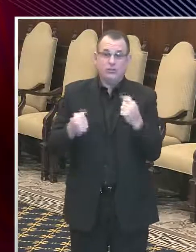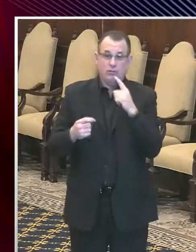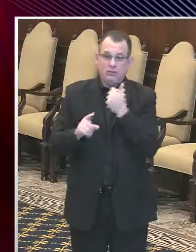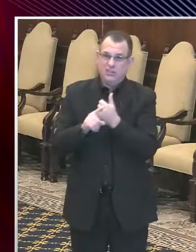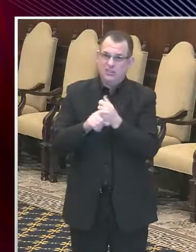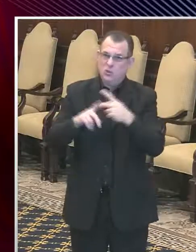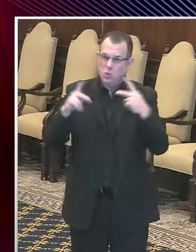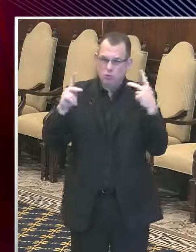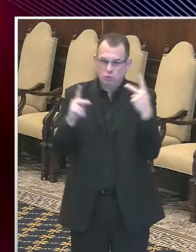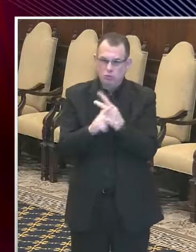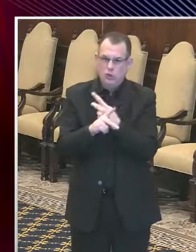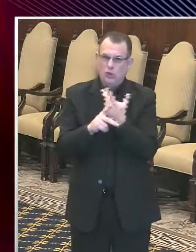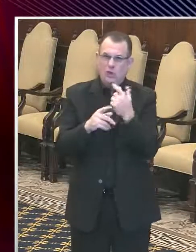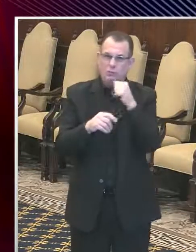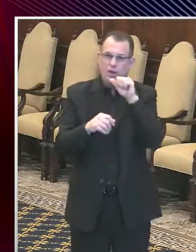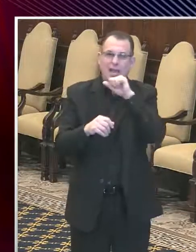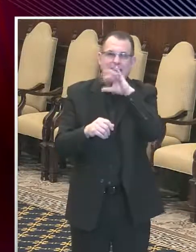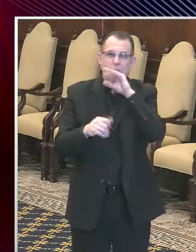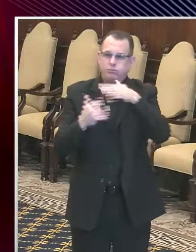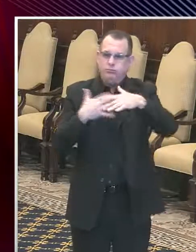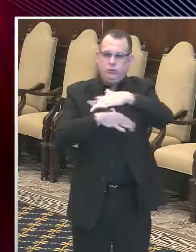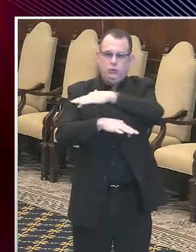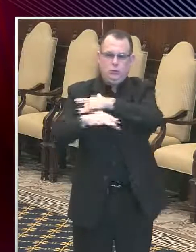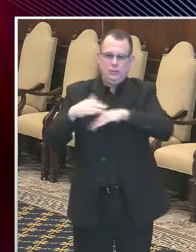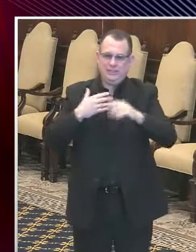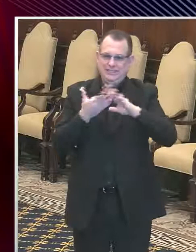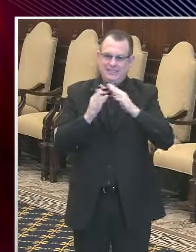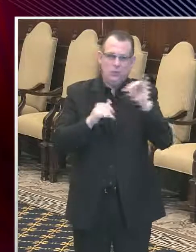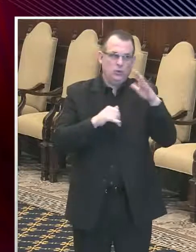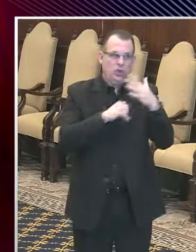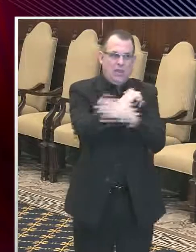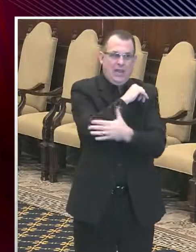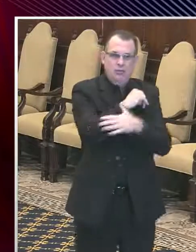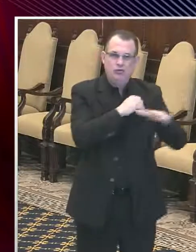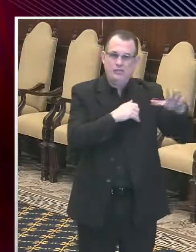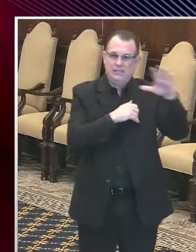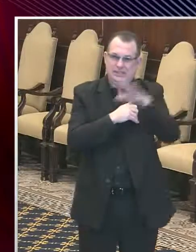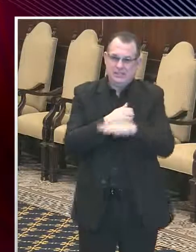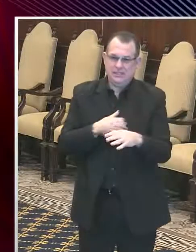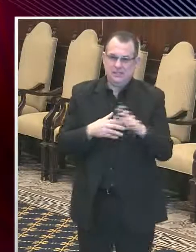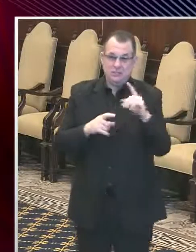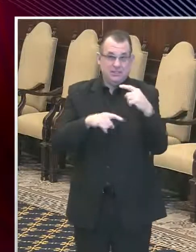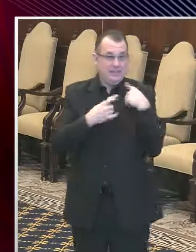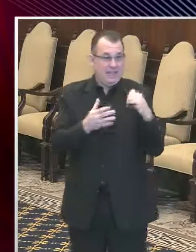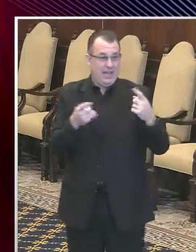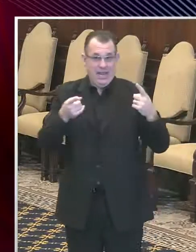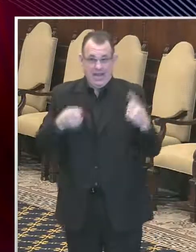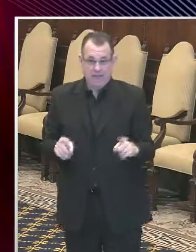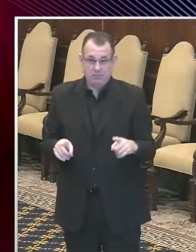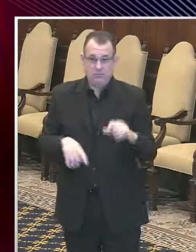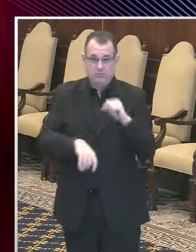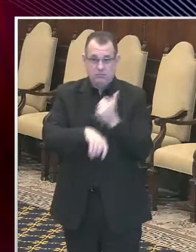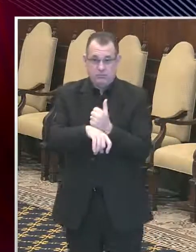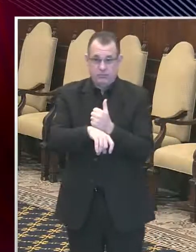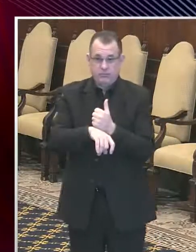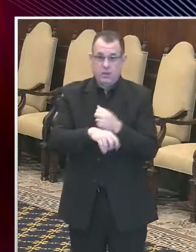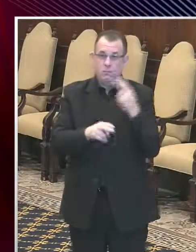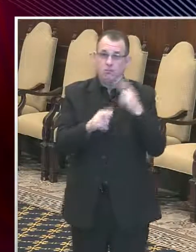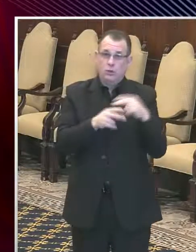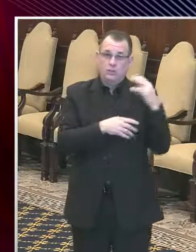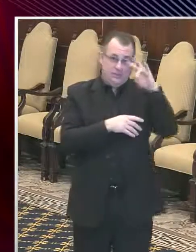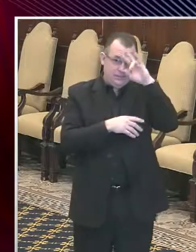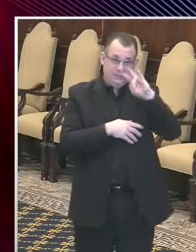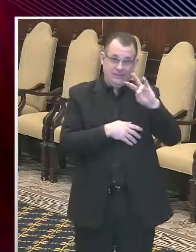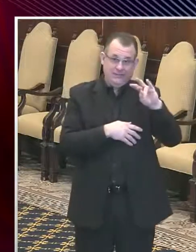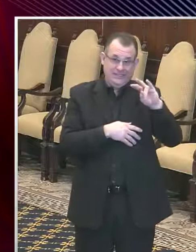pollution in the city, probably in the country as well. So since the stay-at-home order was put in place in Philadelphia on March 17th, we've seen